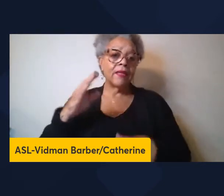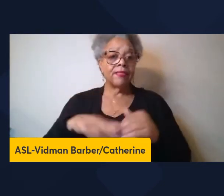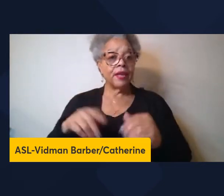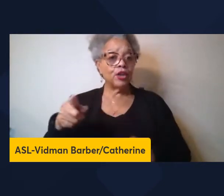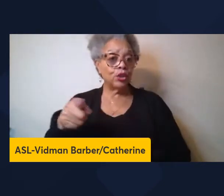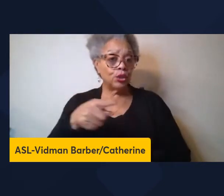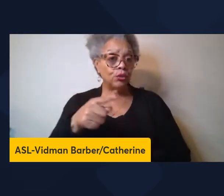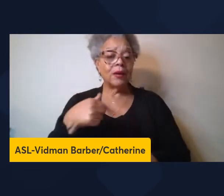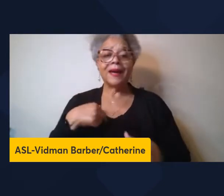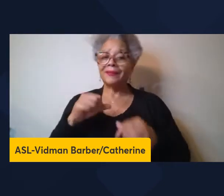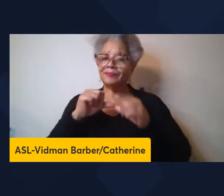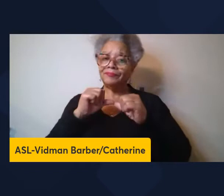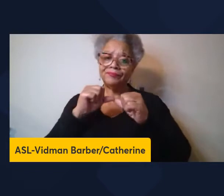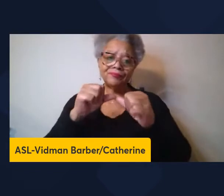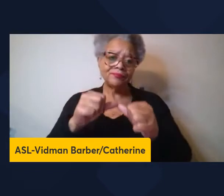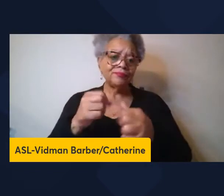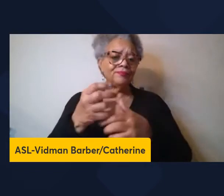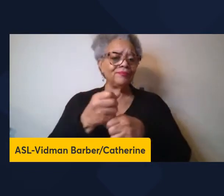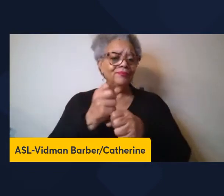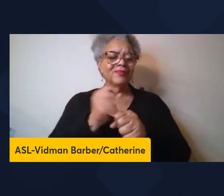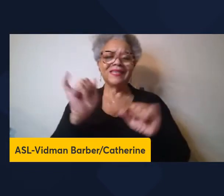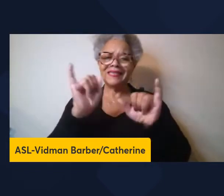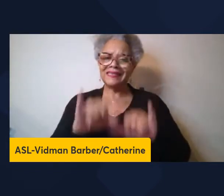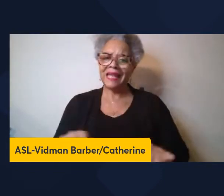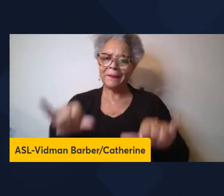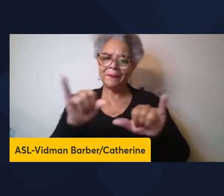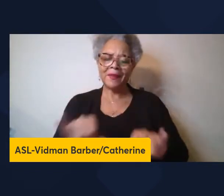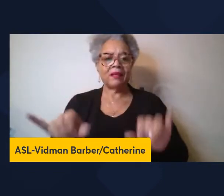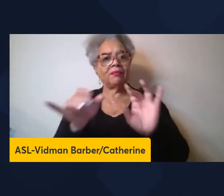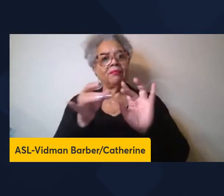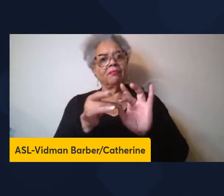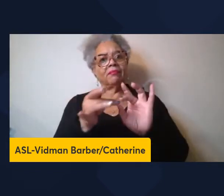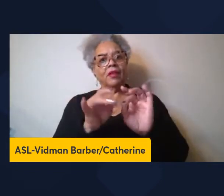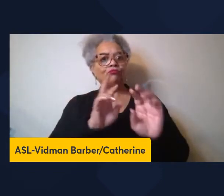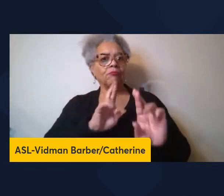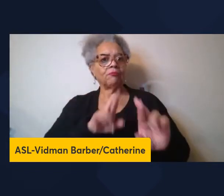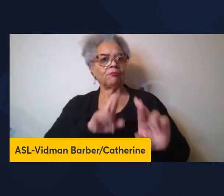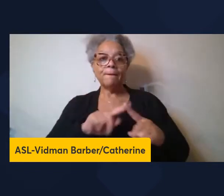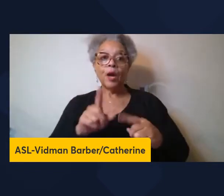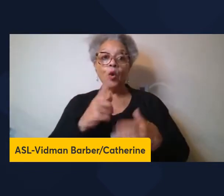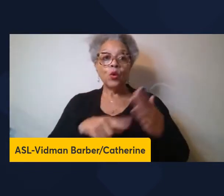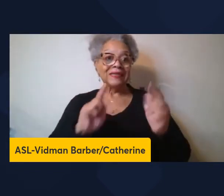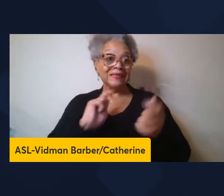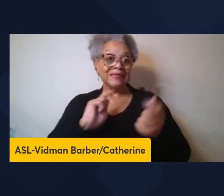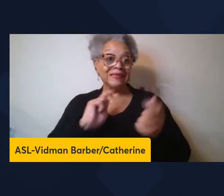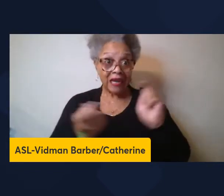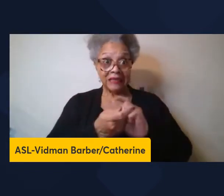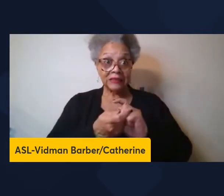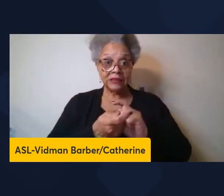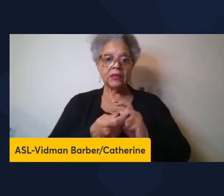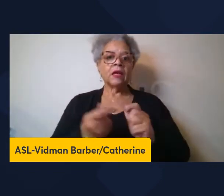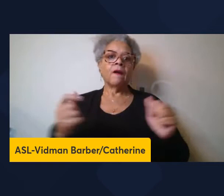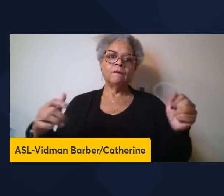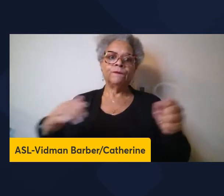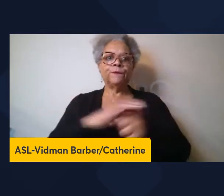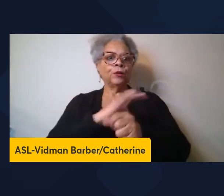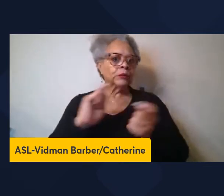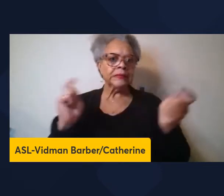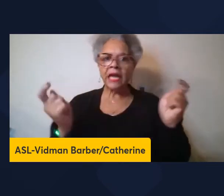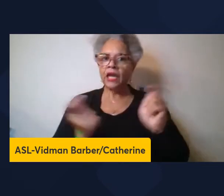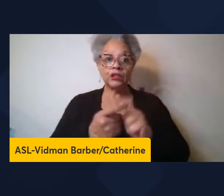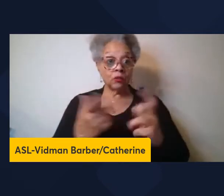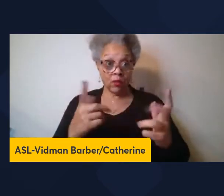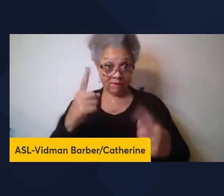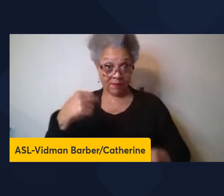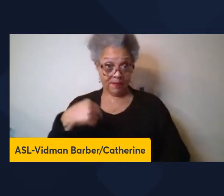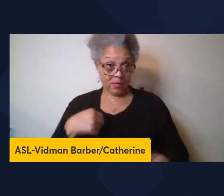I continued to receive this message. But the thing that was a game changer, a complete game changer for